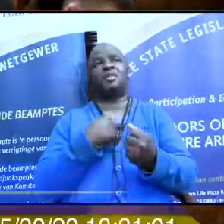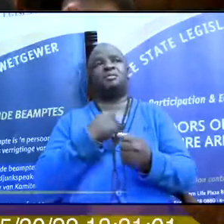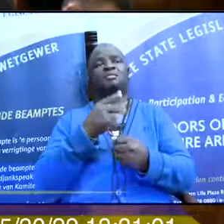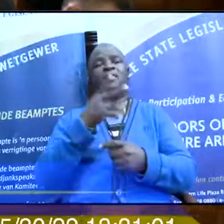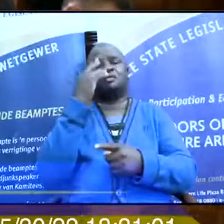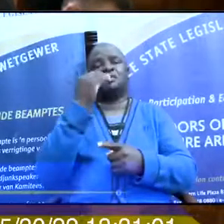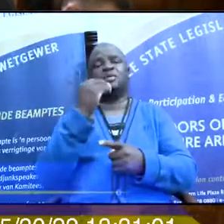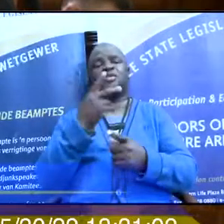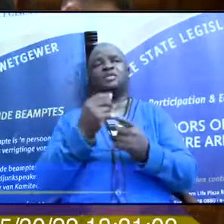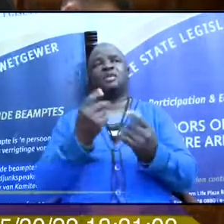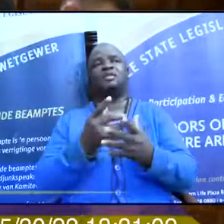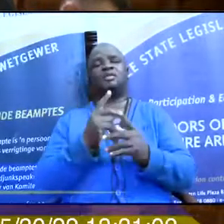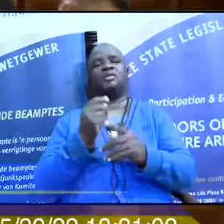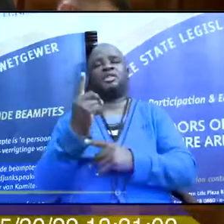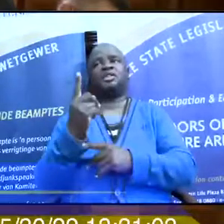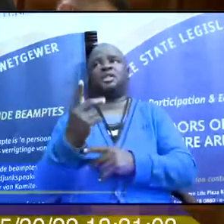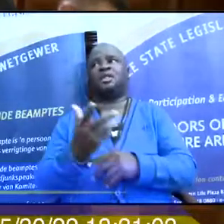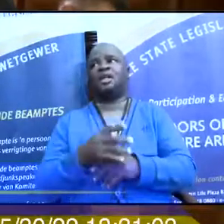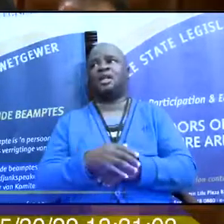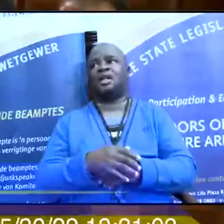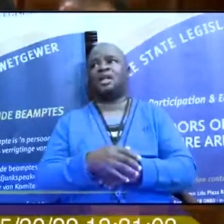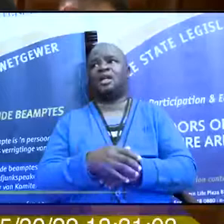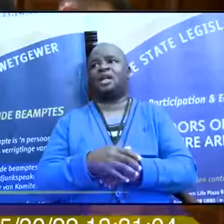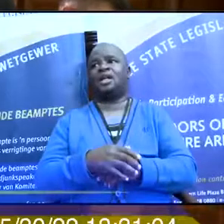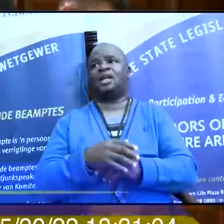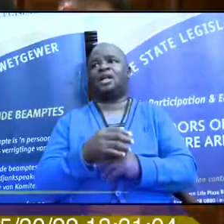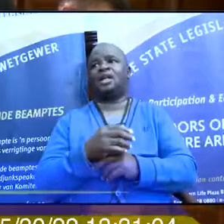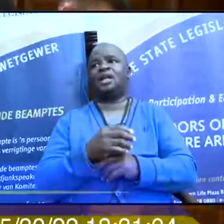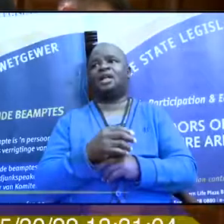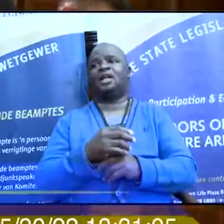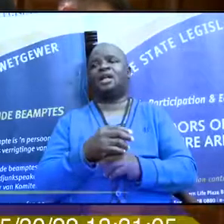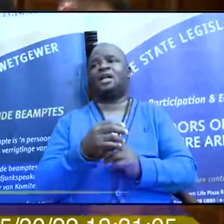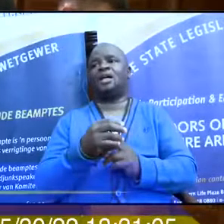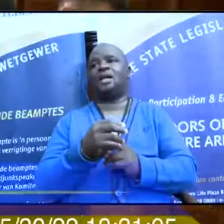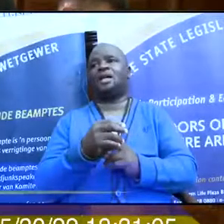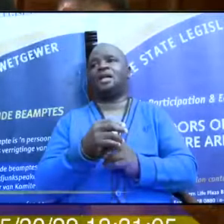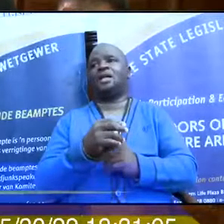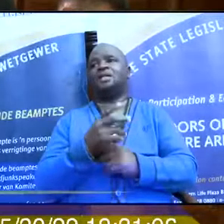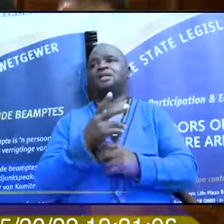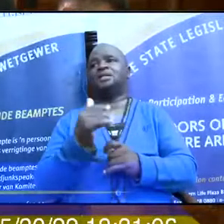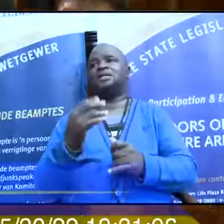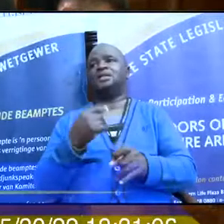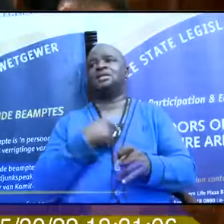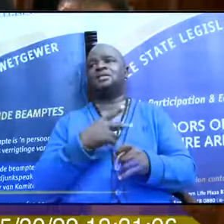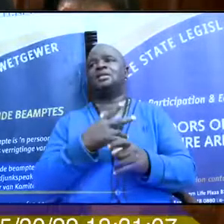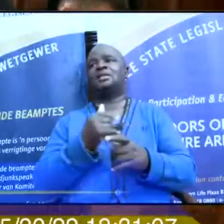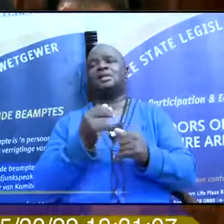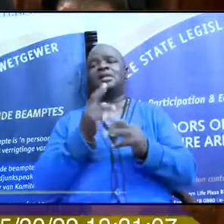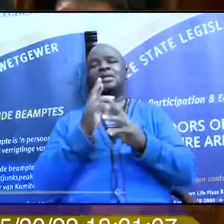teachers is this thing called the protocol observed